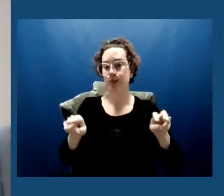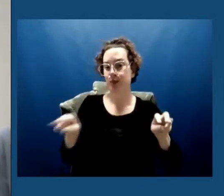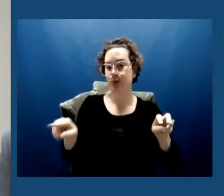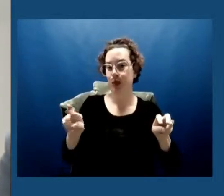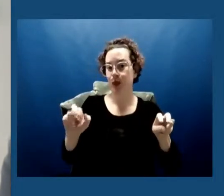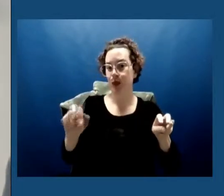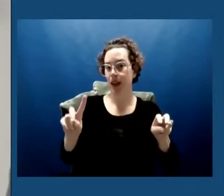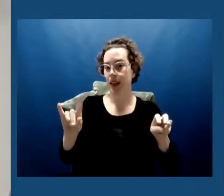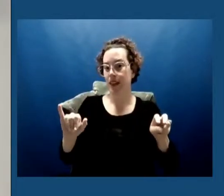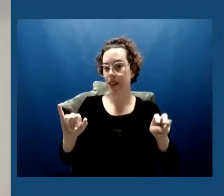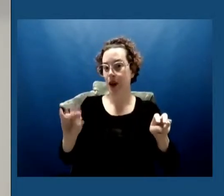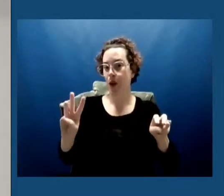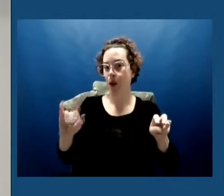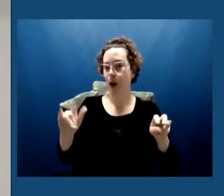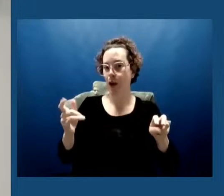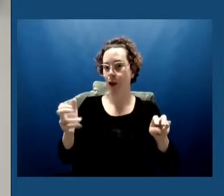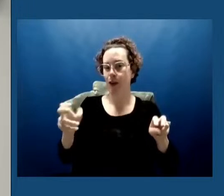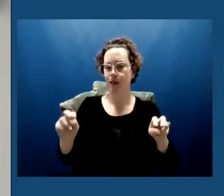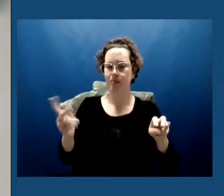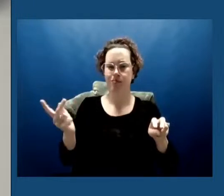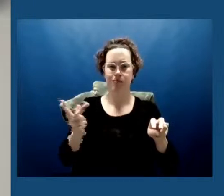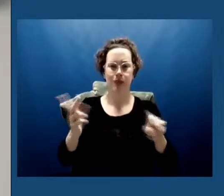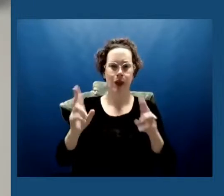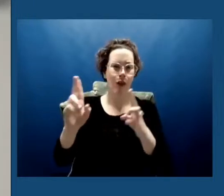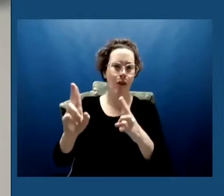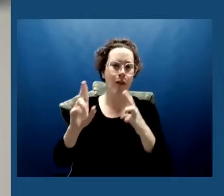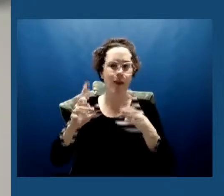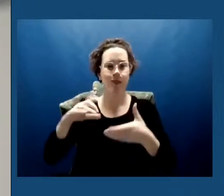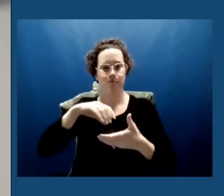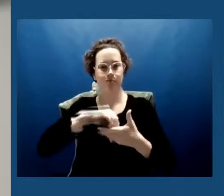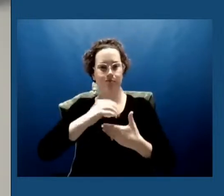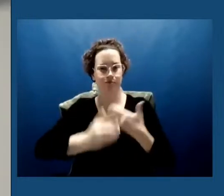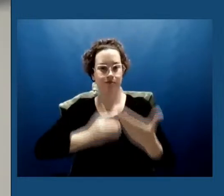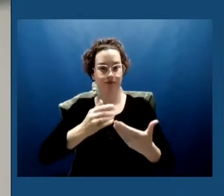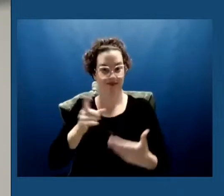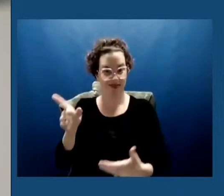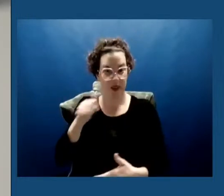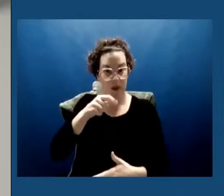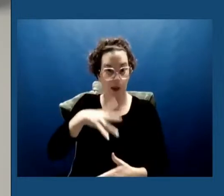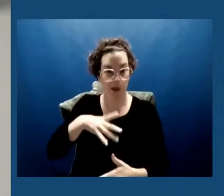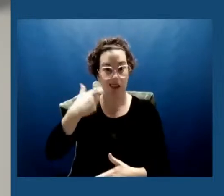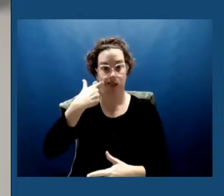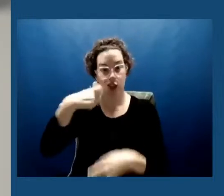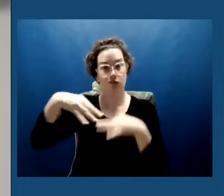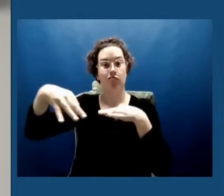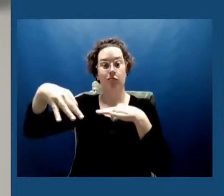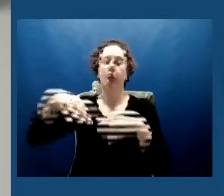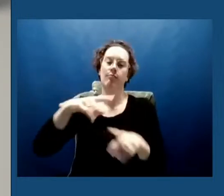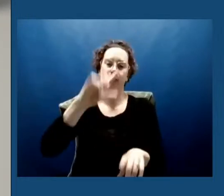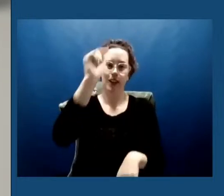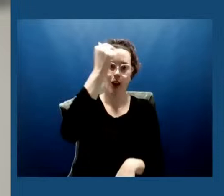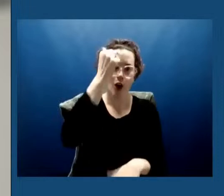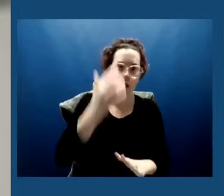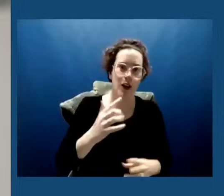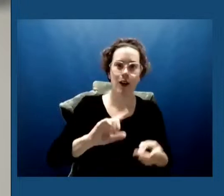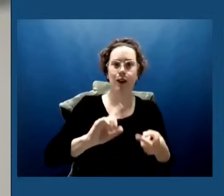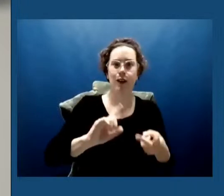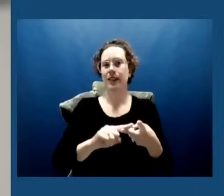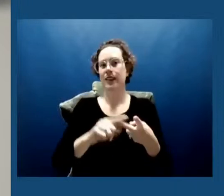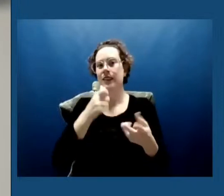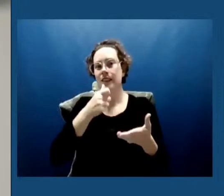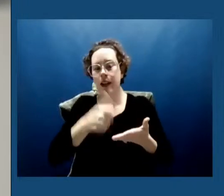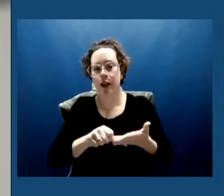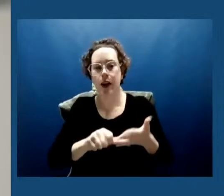We're honored to be part of this. And everything that you just heard from Governor Hochul, from the Secretary, from